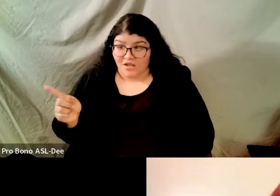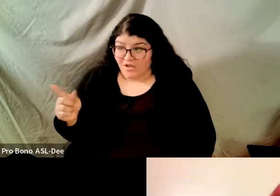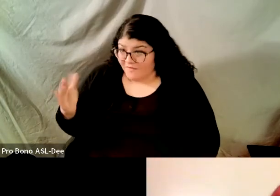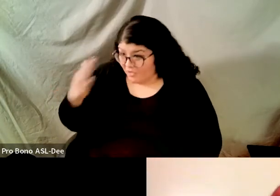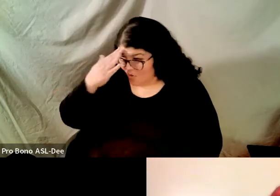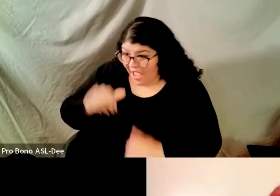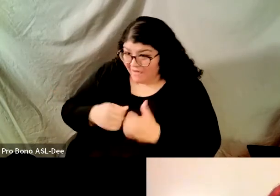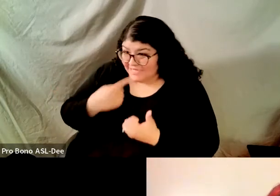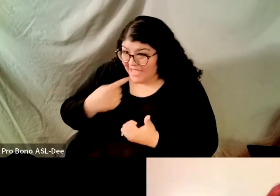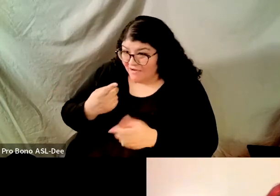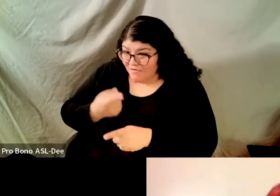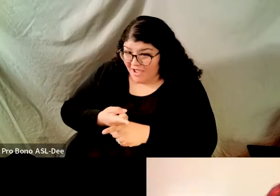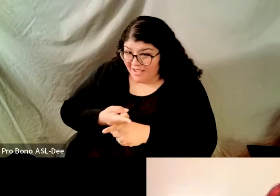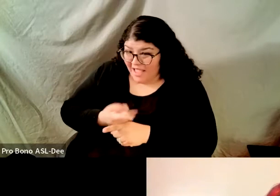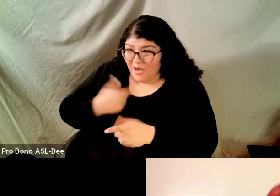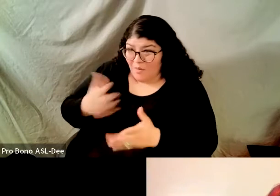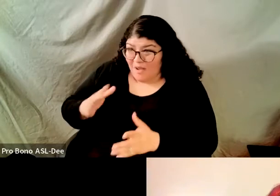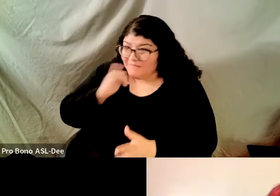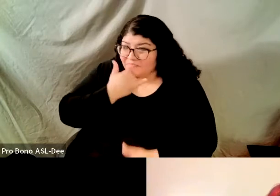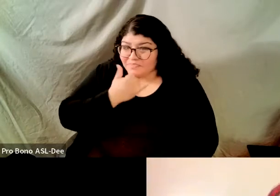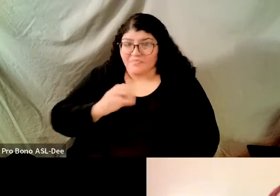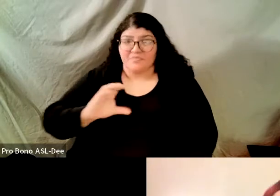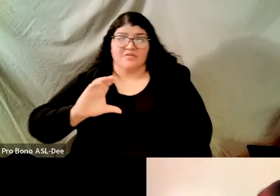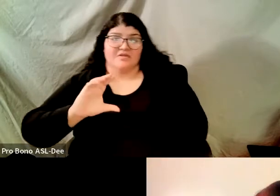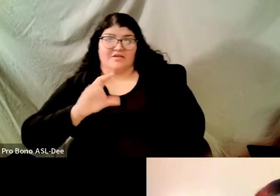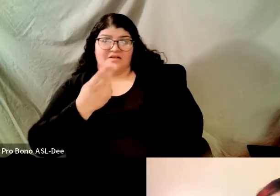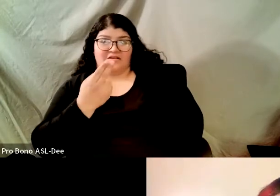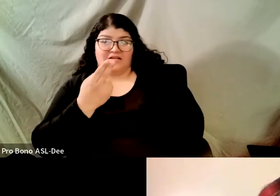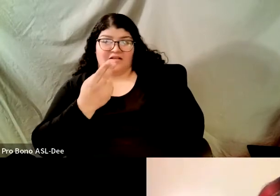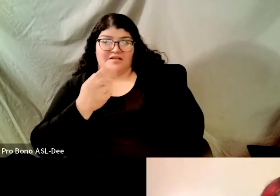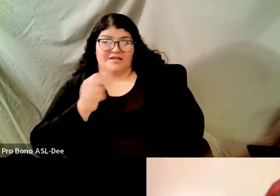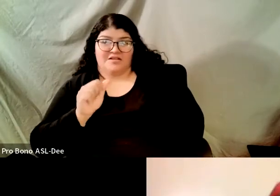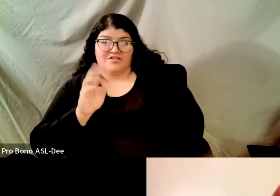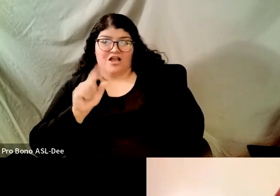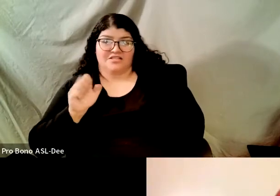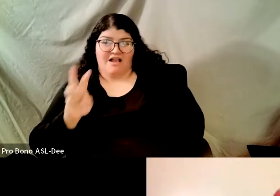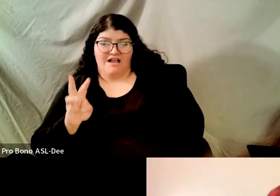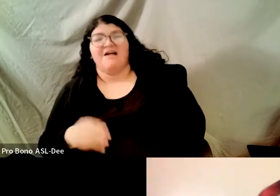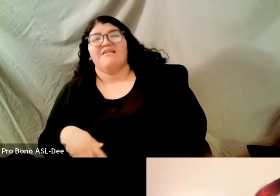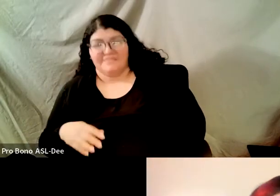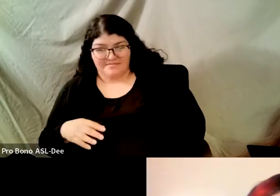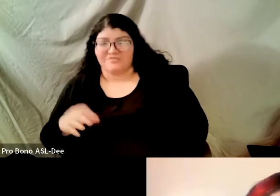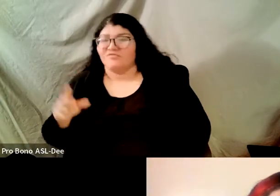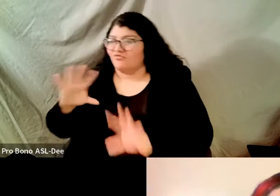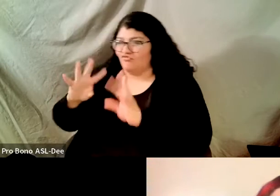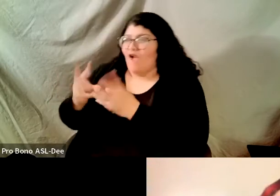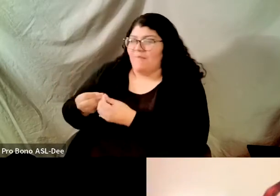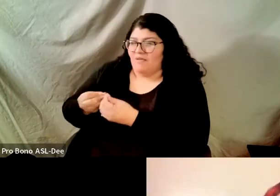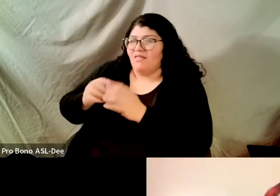don't want to butcher their name. Choctaw. Yes, tribal land. And then a visual